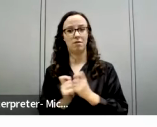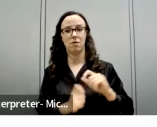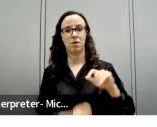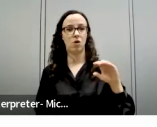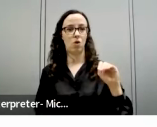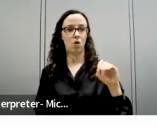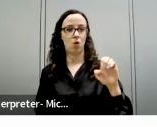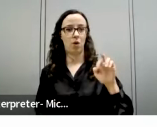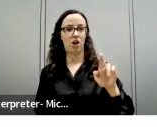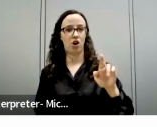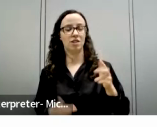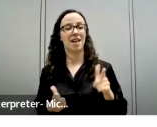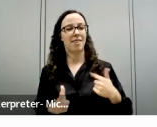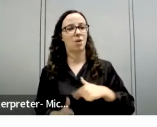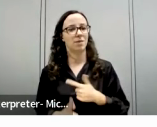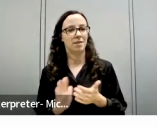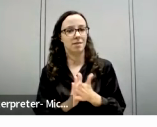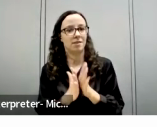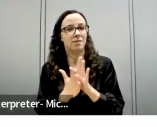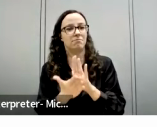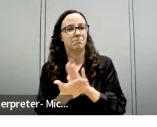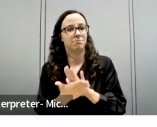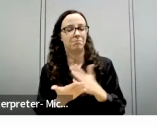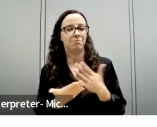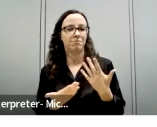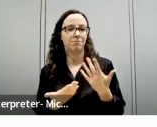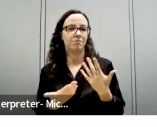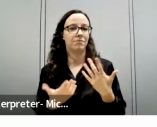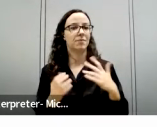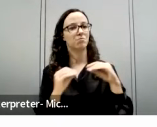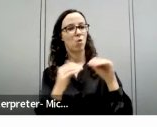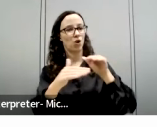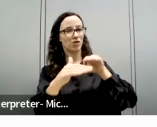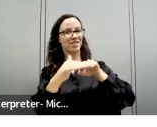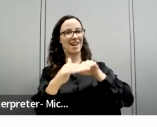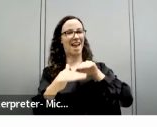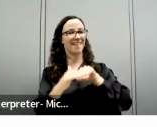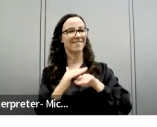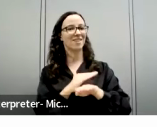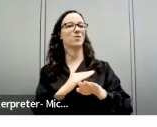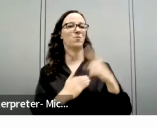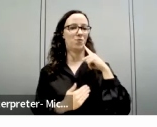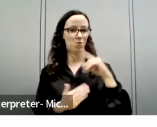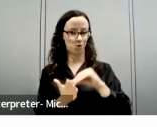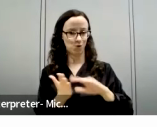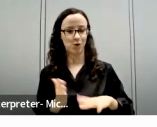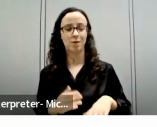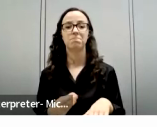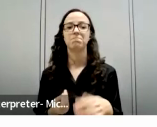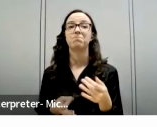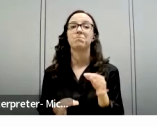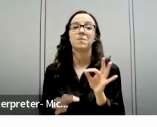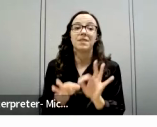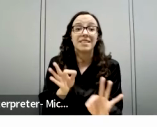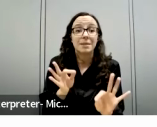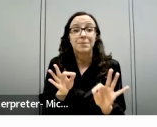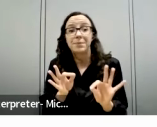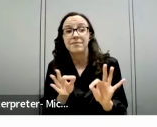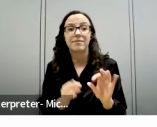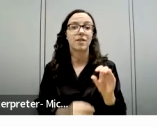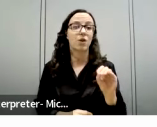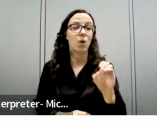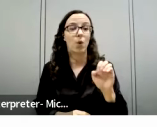be offer things in a more accessible format for our students. So simply perhaps taking an OER